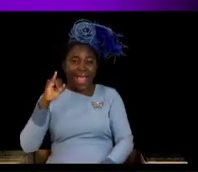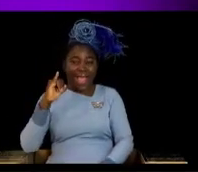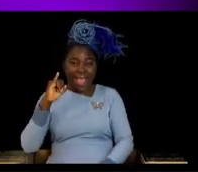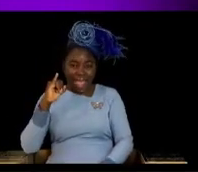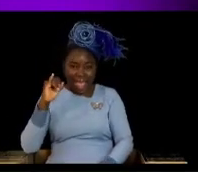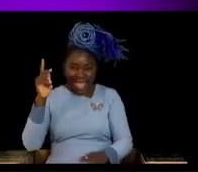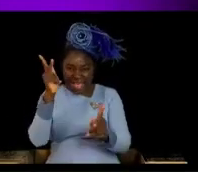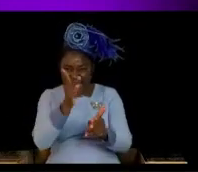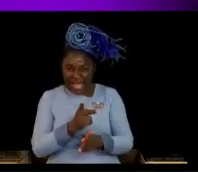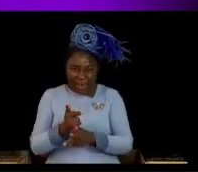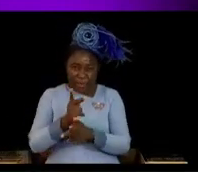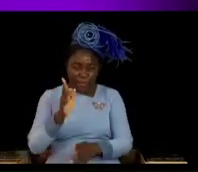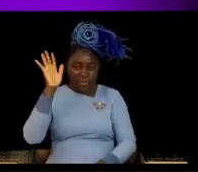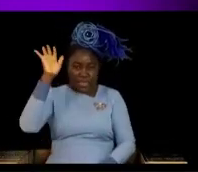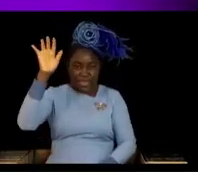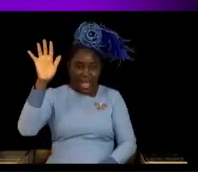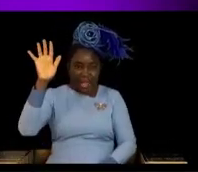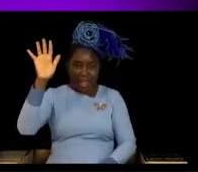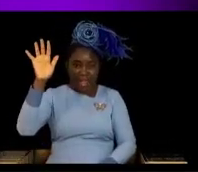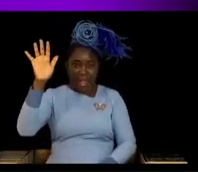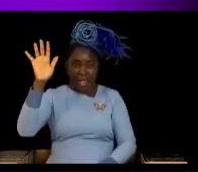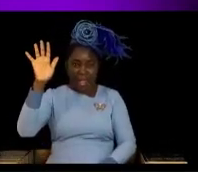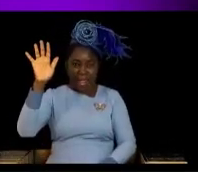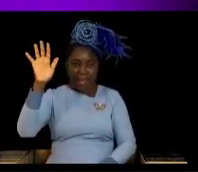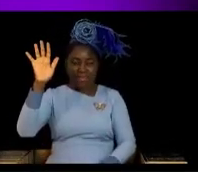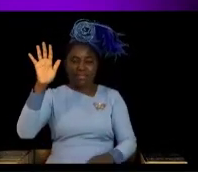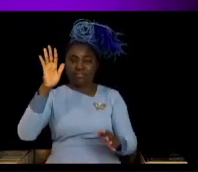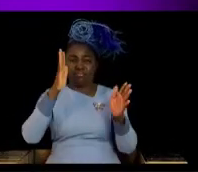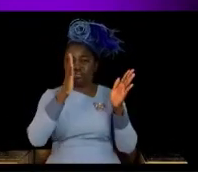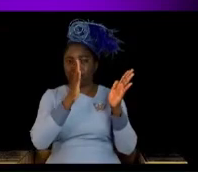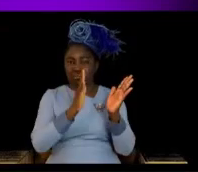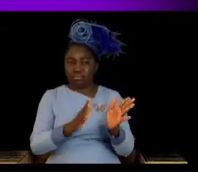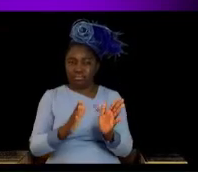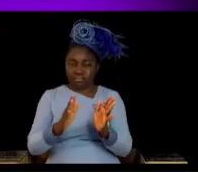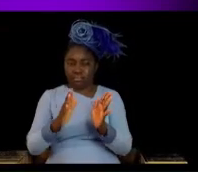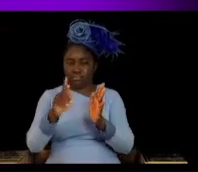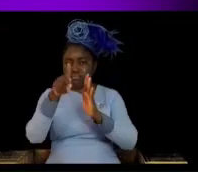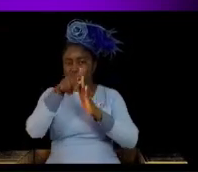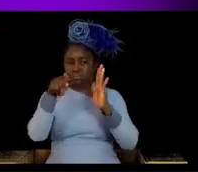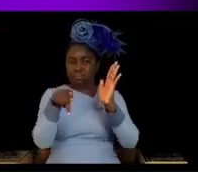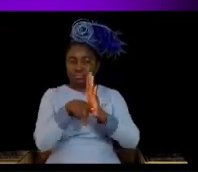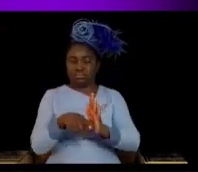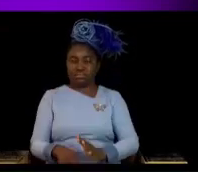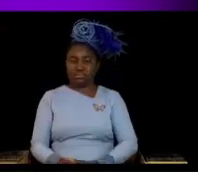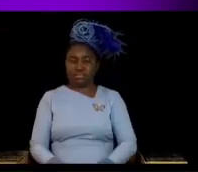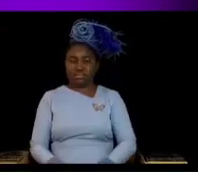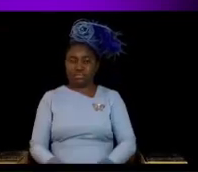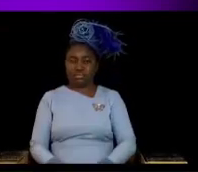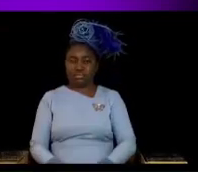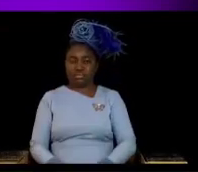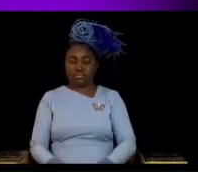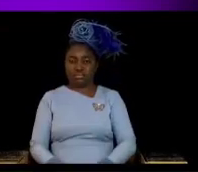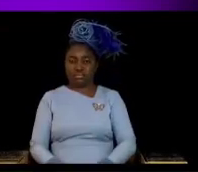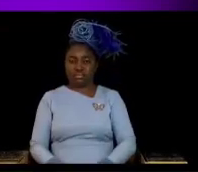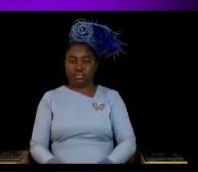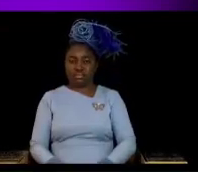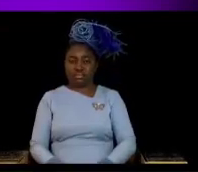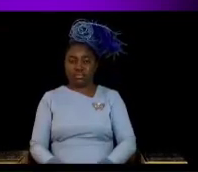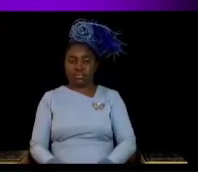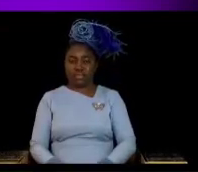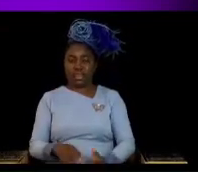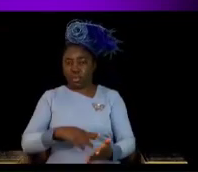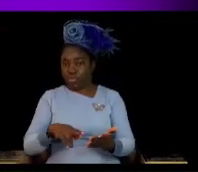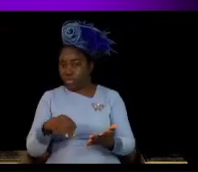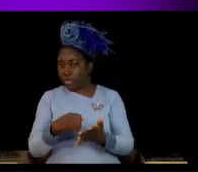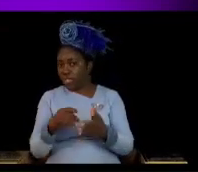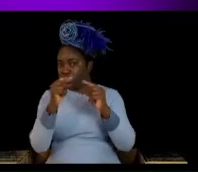thy precepts. Nitori ti mo pa eko re mo. Can you read those two verses together now from 99 to 100? Let's go. Mejeji papo